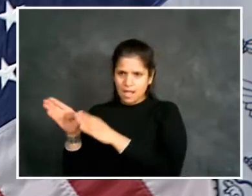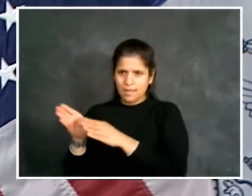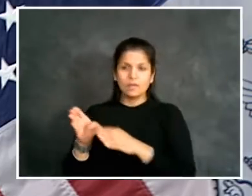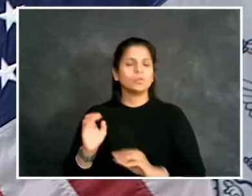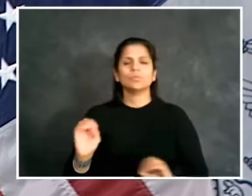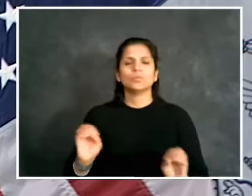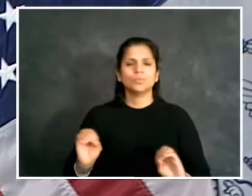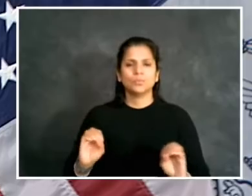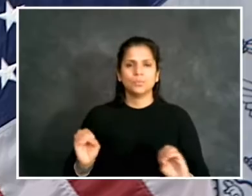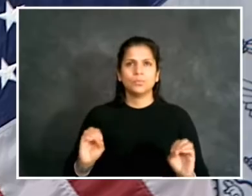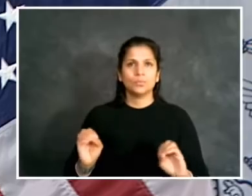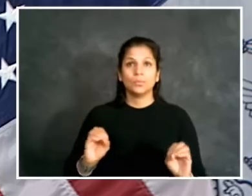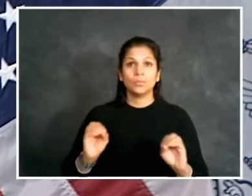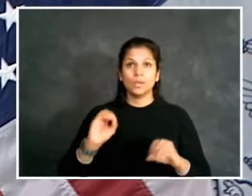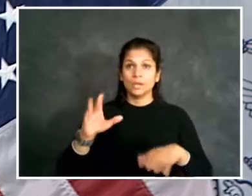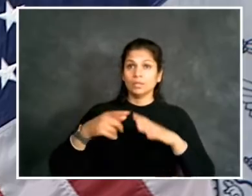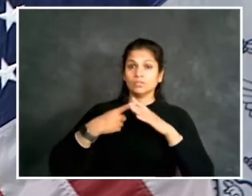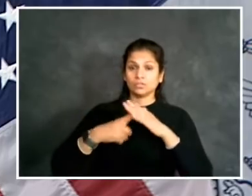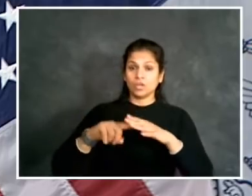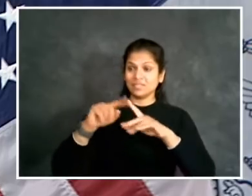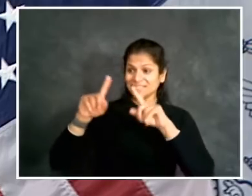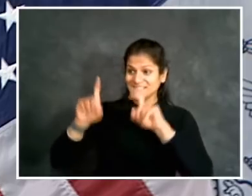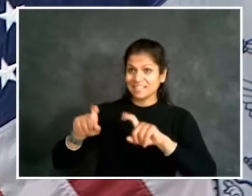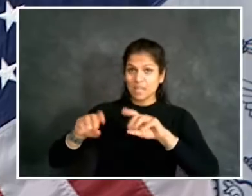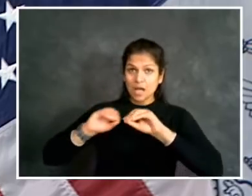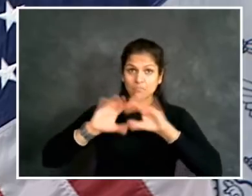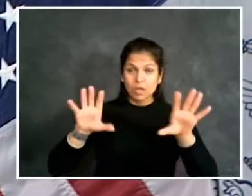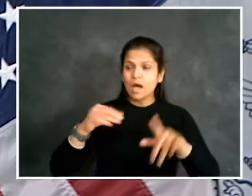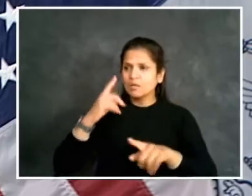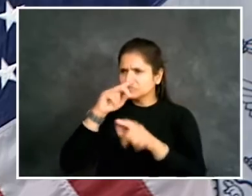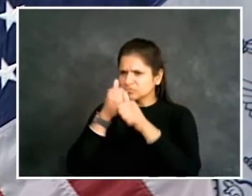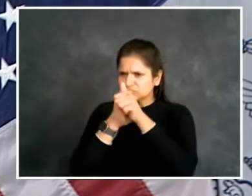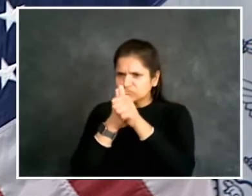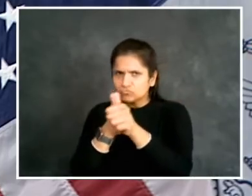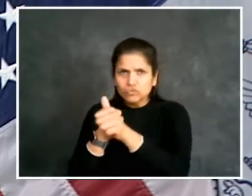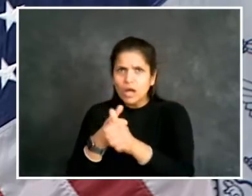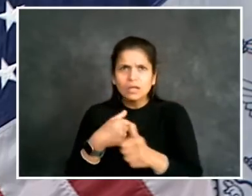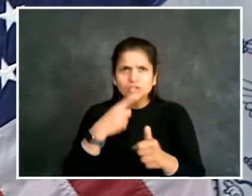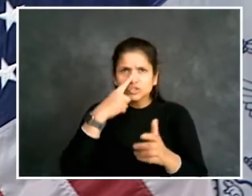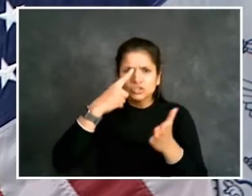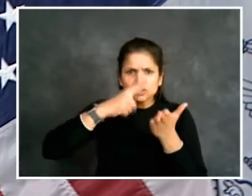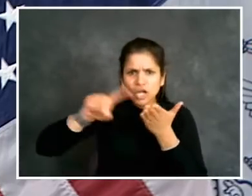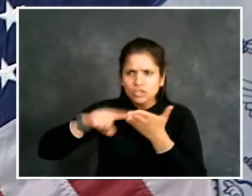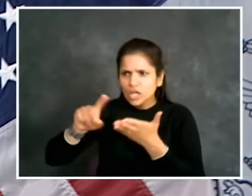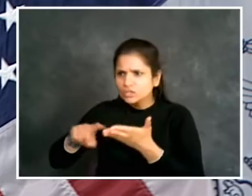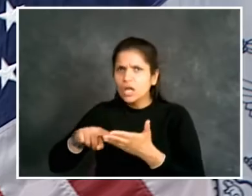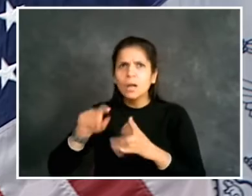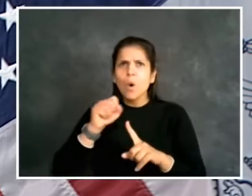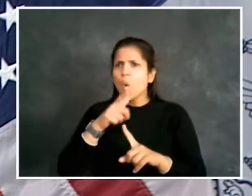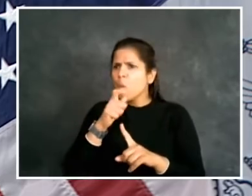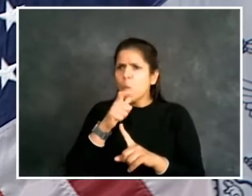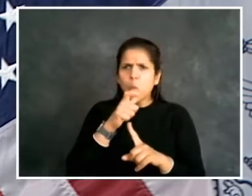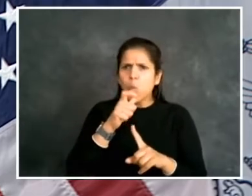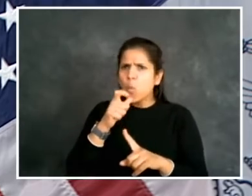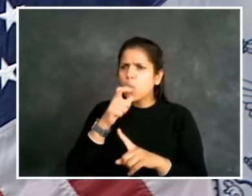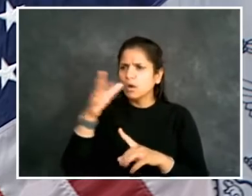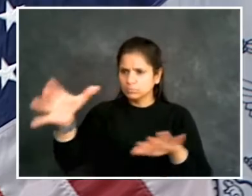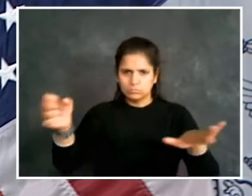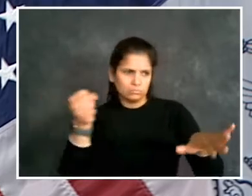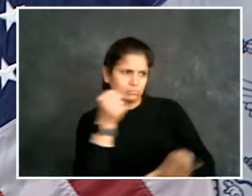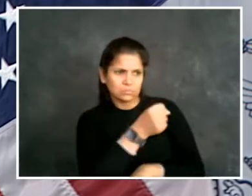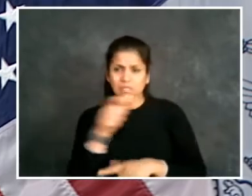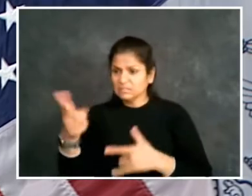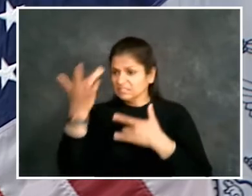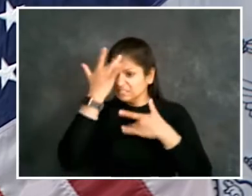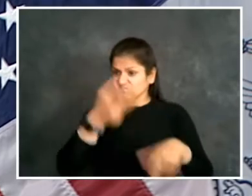Saturday, I was at the Morrisania Clinic, the Health and Hospitals Clinic in the South Bronx. Extraordinary operation. And I got into this very conversation with